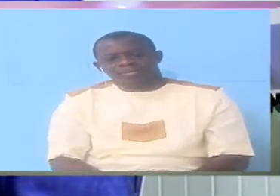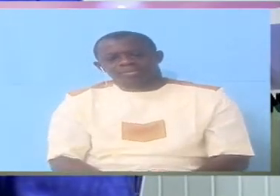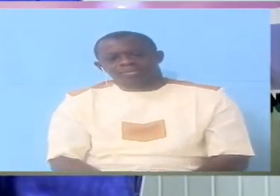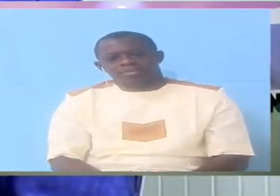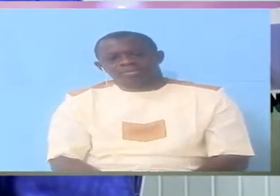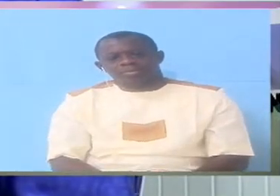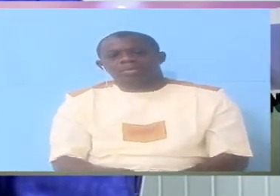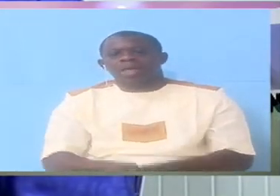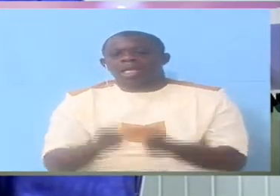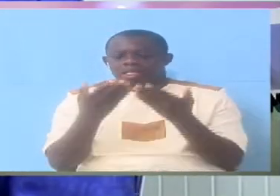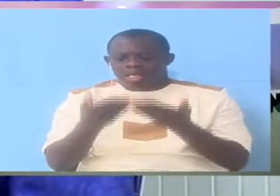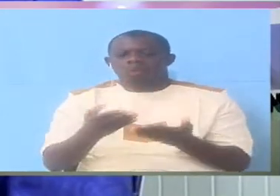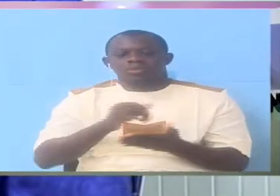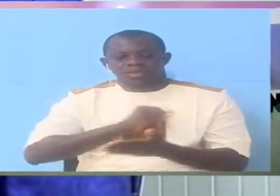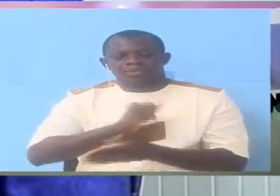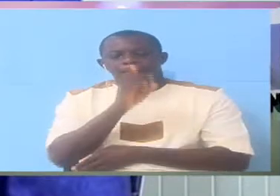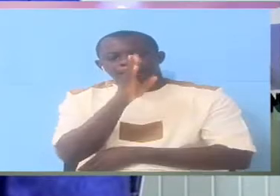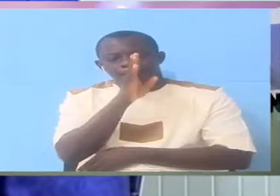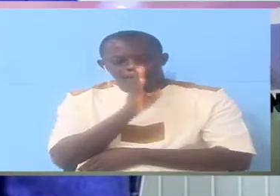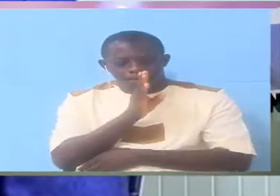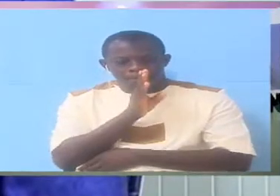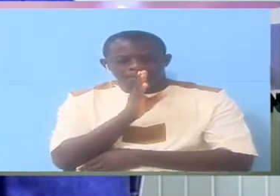Then he kept quiet.